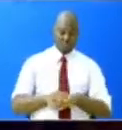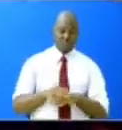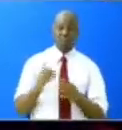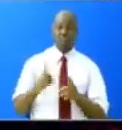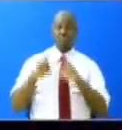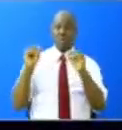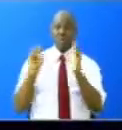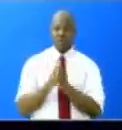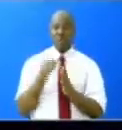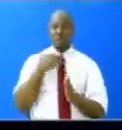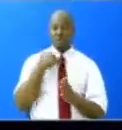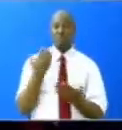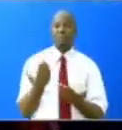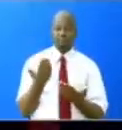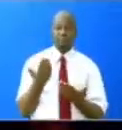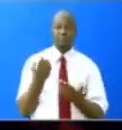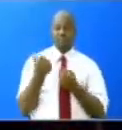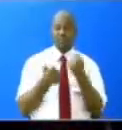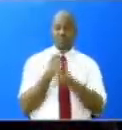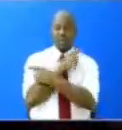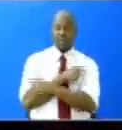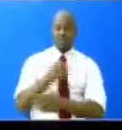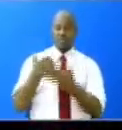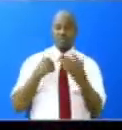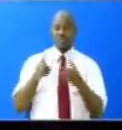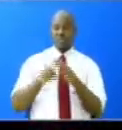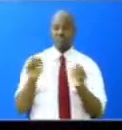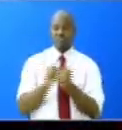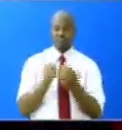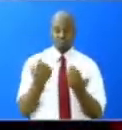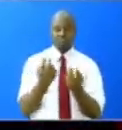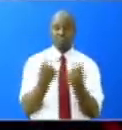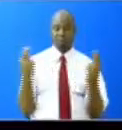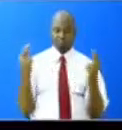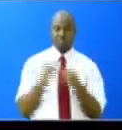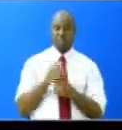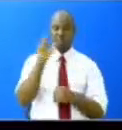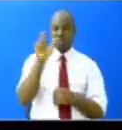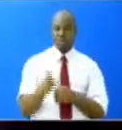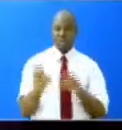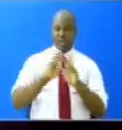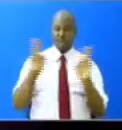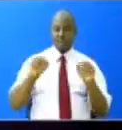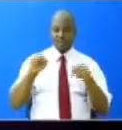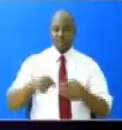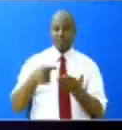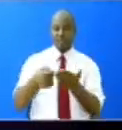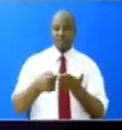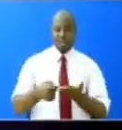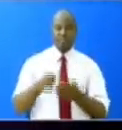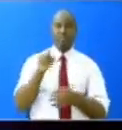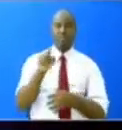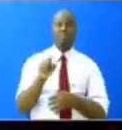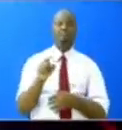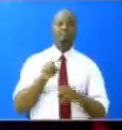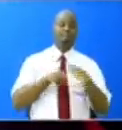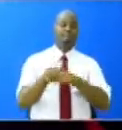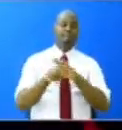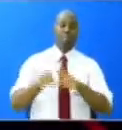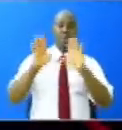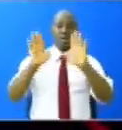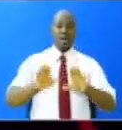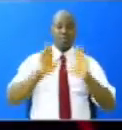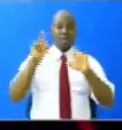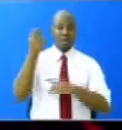let you go, because you need to take a little rest before you take to the podium, you are prepared for this debate. You have been going around campaigning